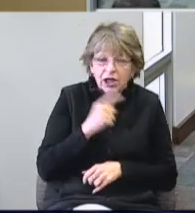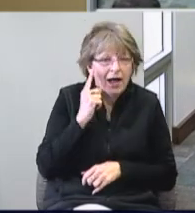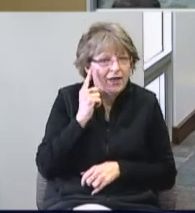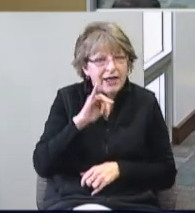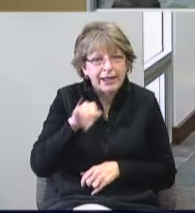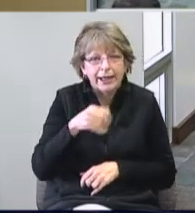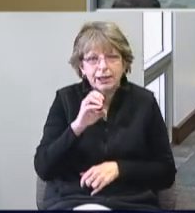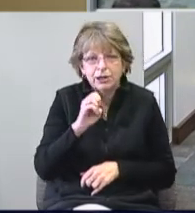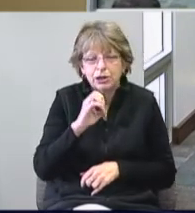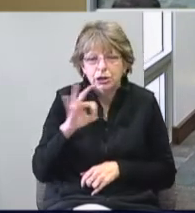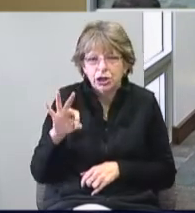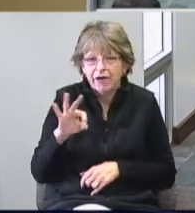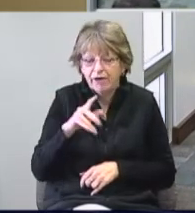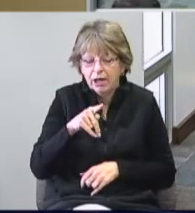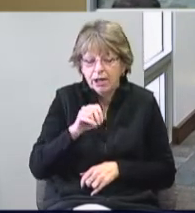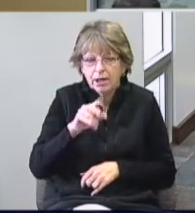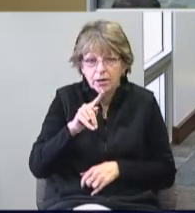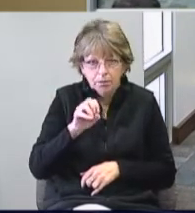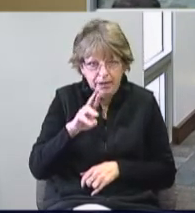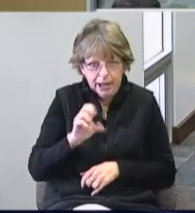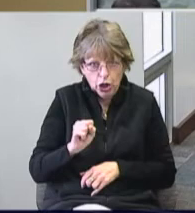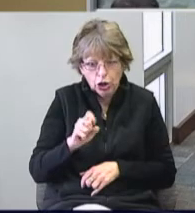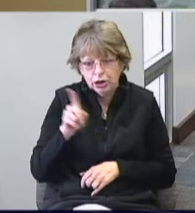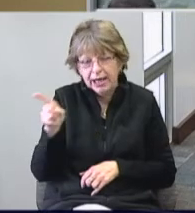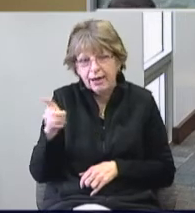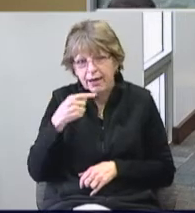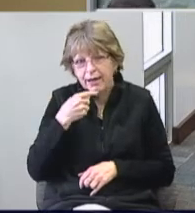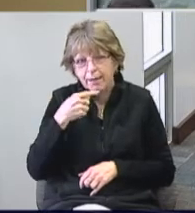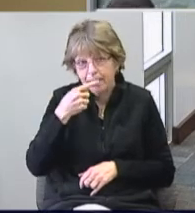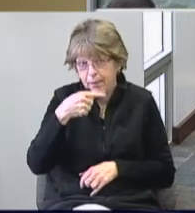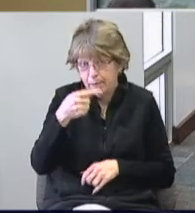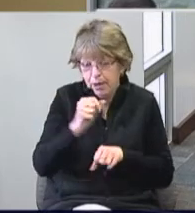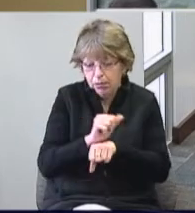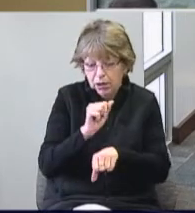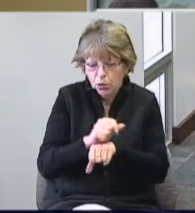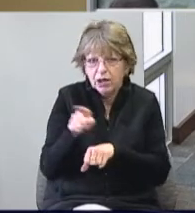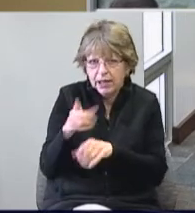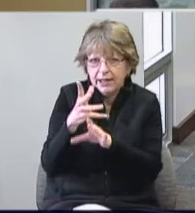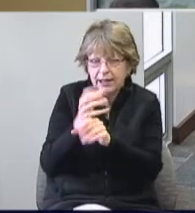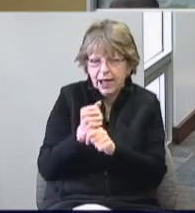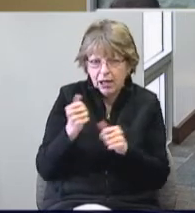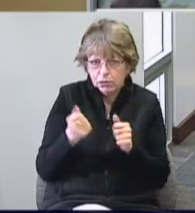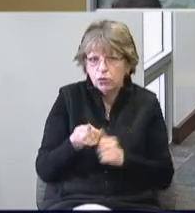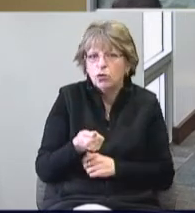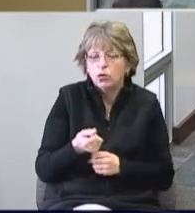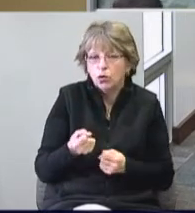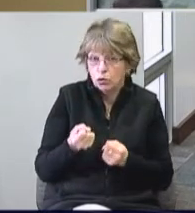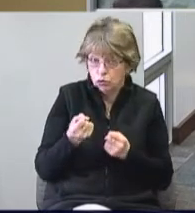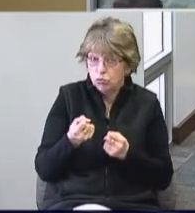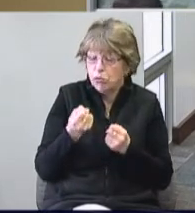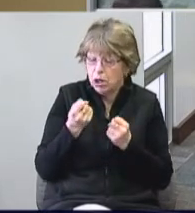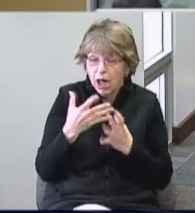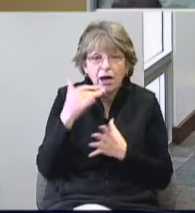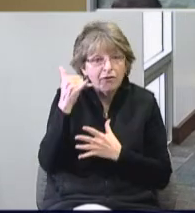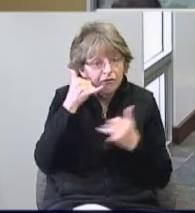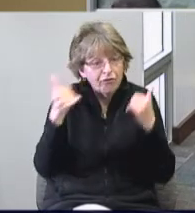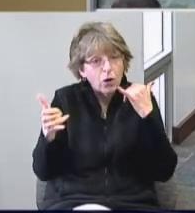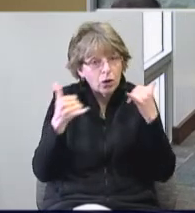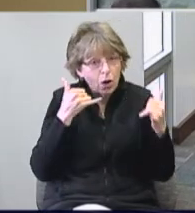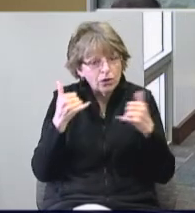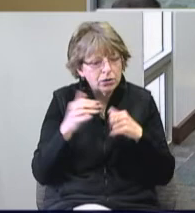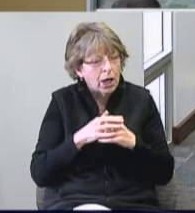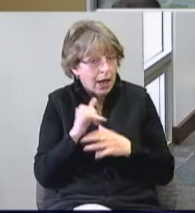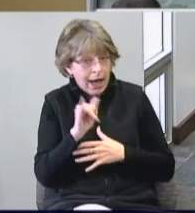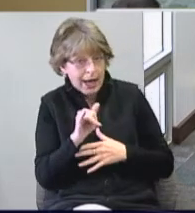down at, Public Works has received several phone calls from the 100 letters that went out. Is Jeff Peters the